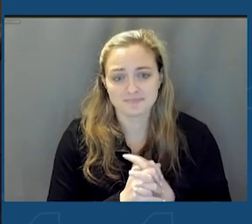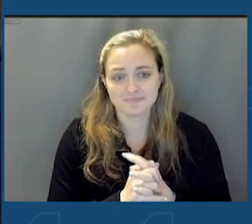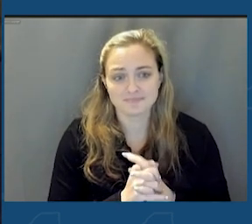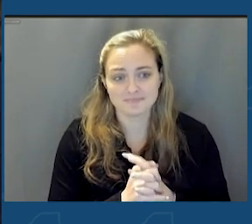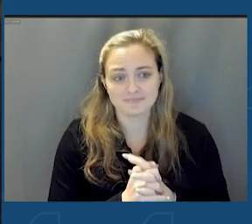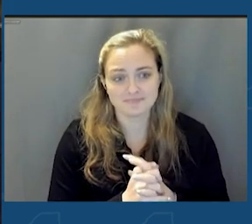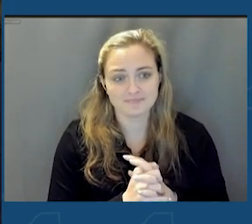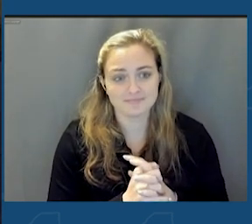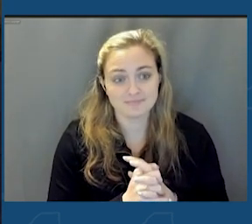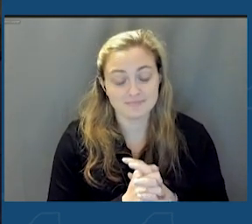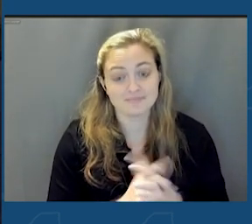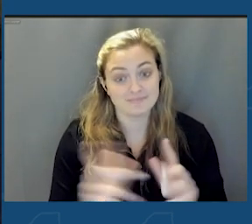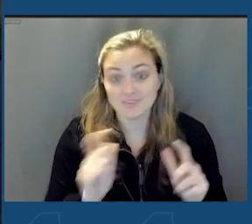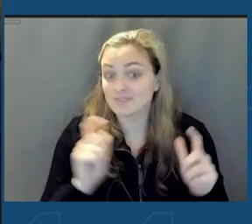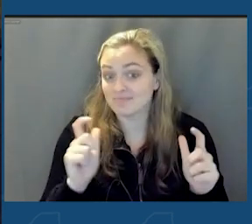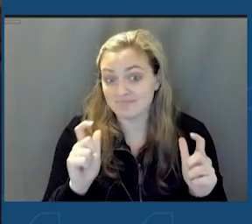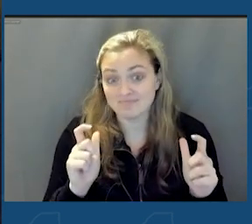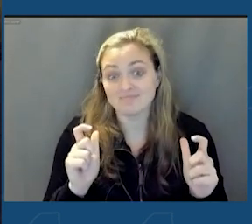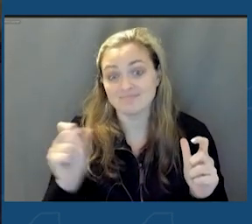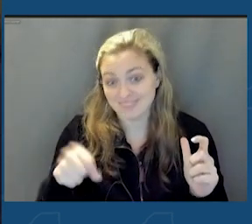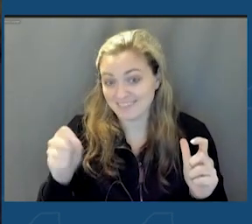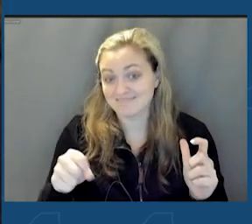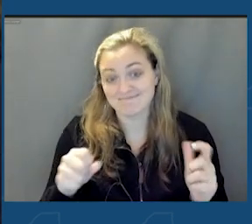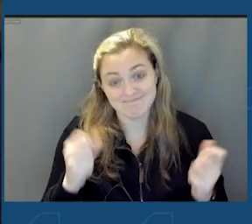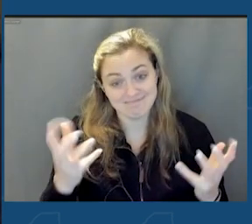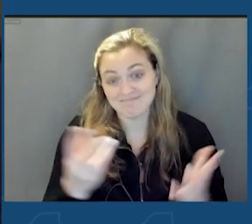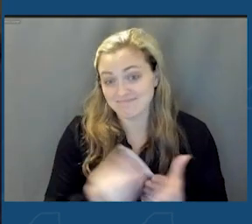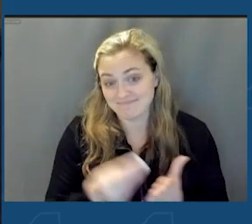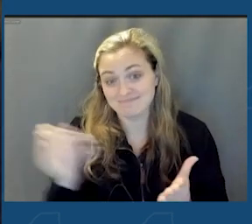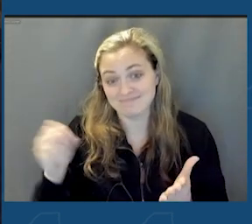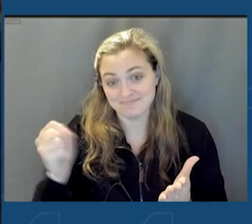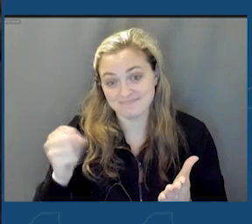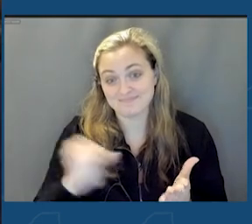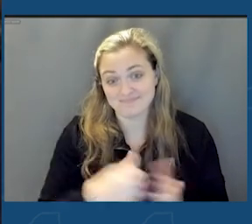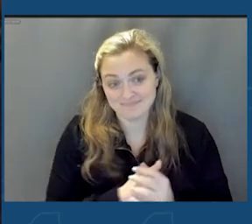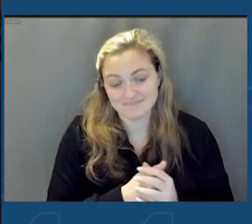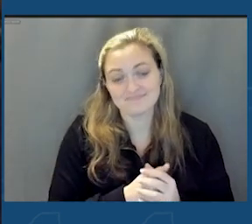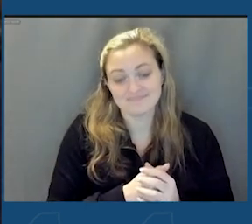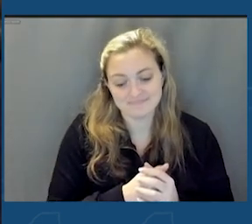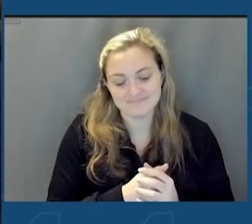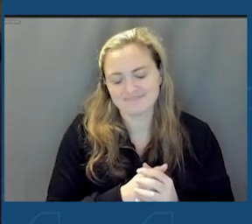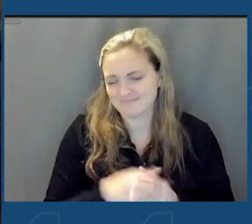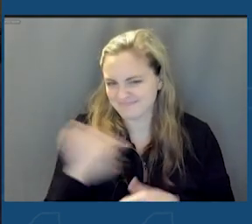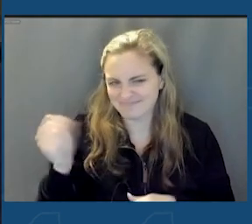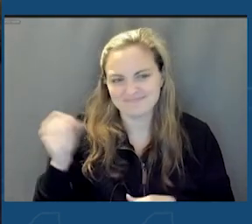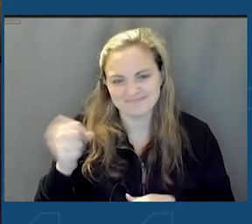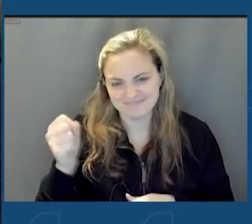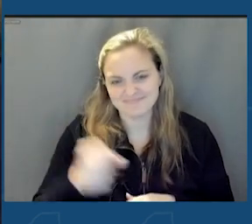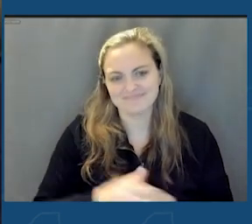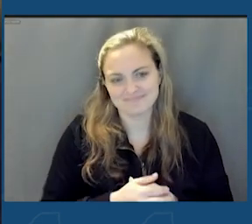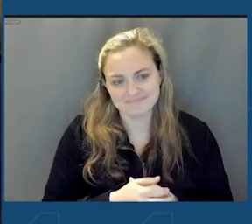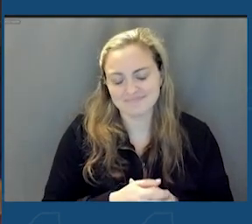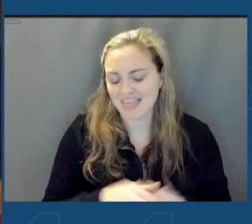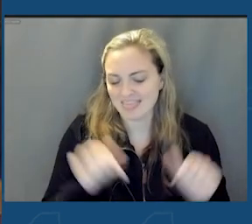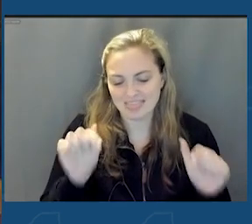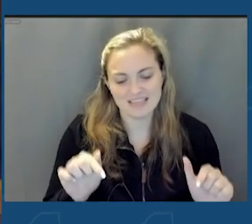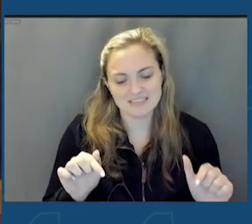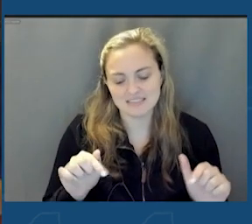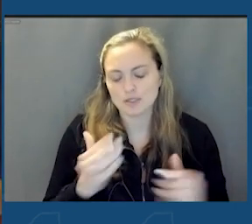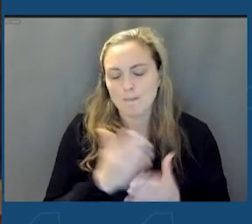Yes, indeed. Yes, indeed. Yes, indeed. Yes, indeed. This is part of